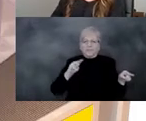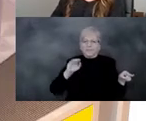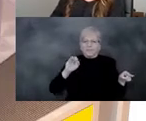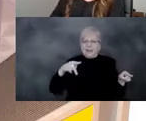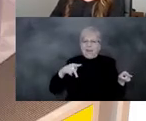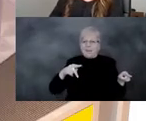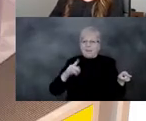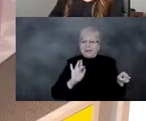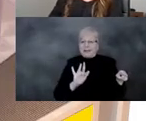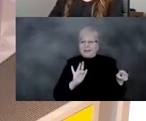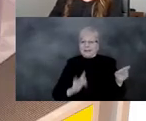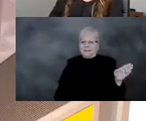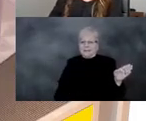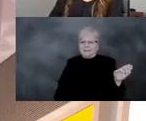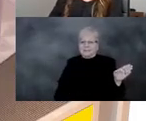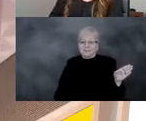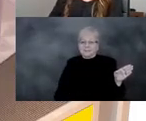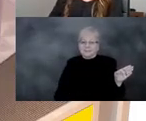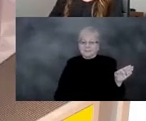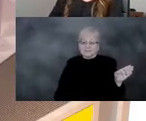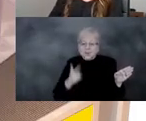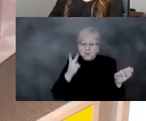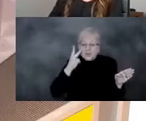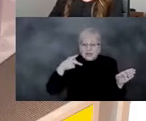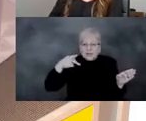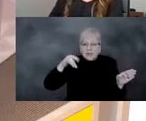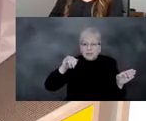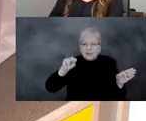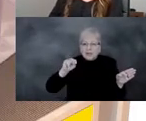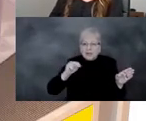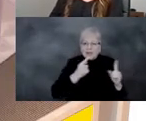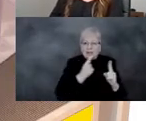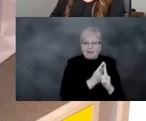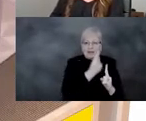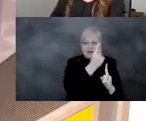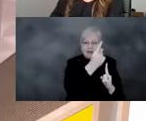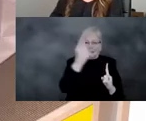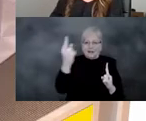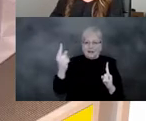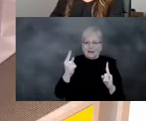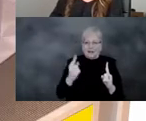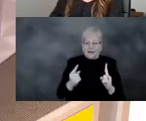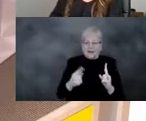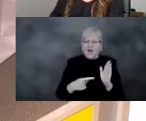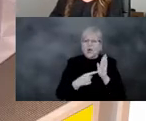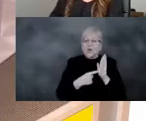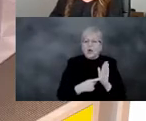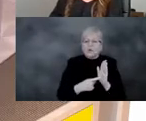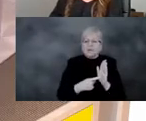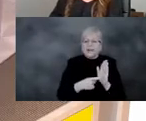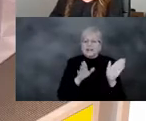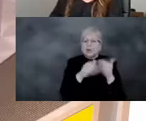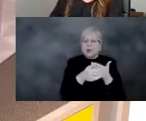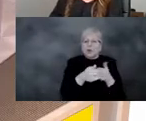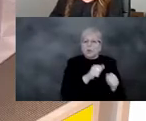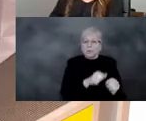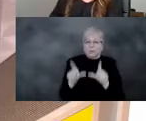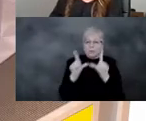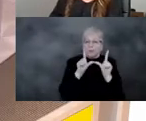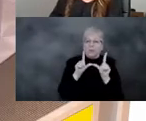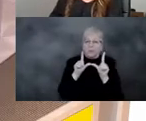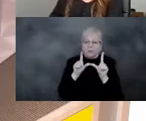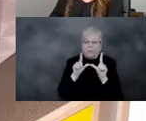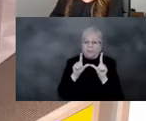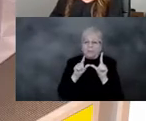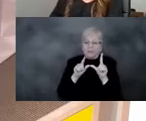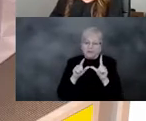All these pins on the map are going to represent a room in the virtual conference center, and we will click into some of